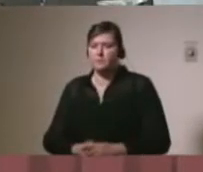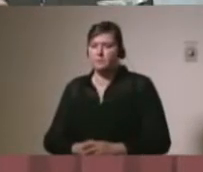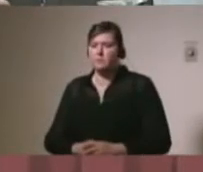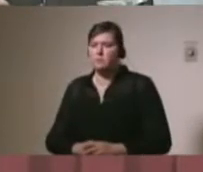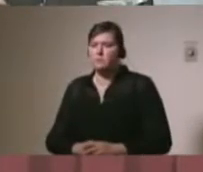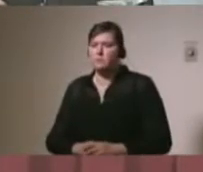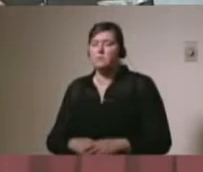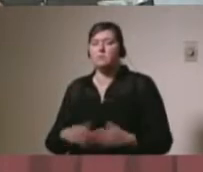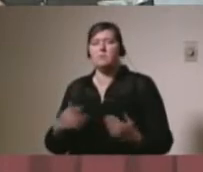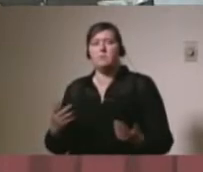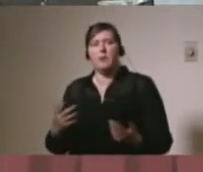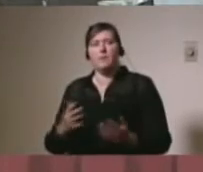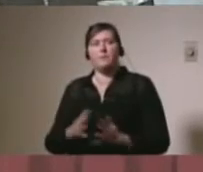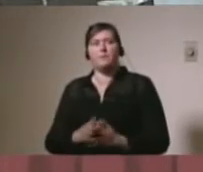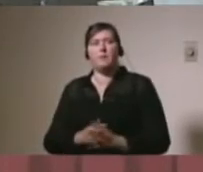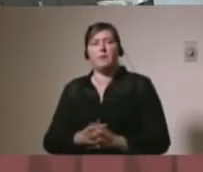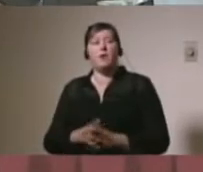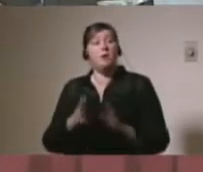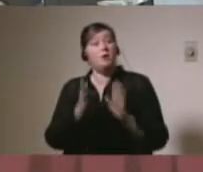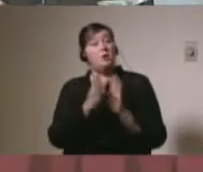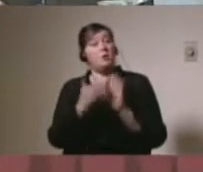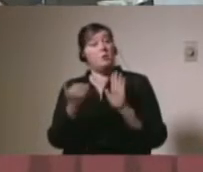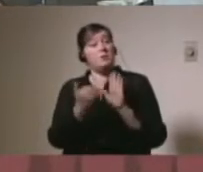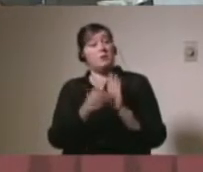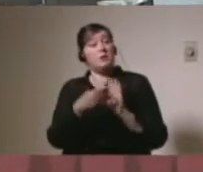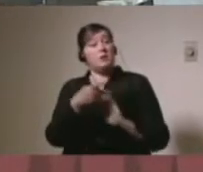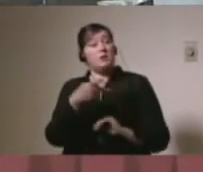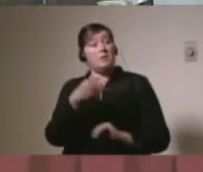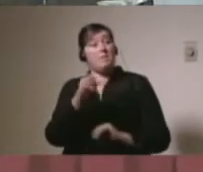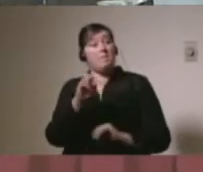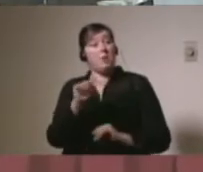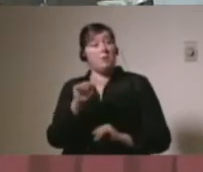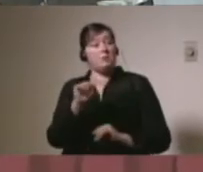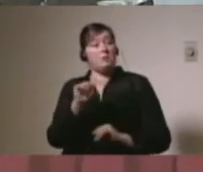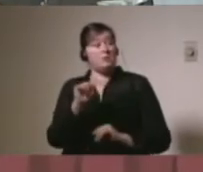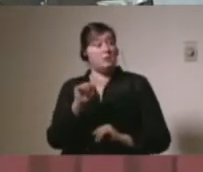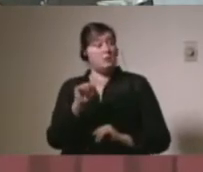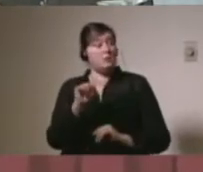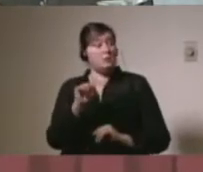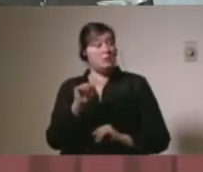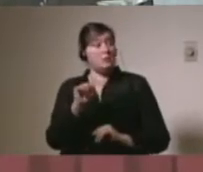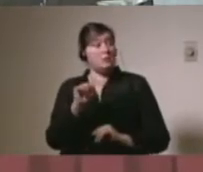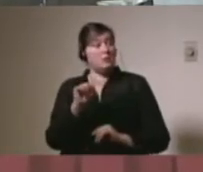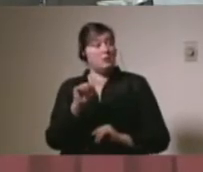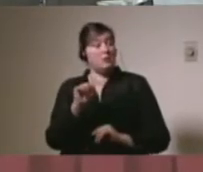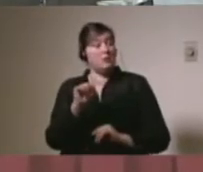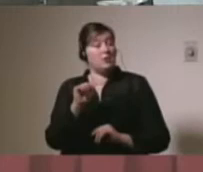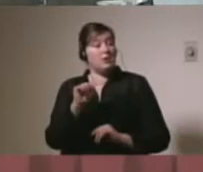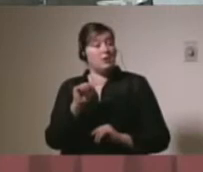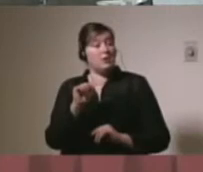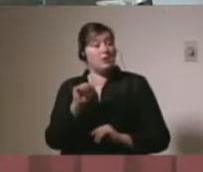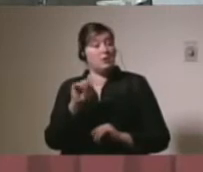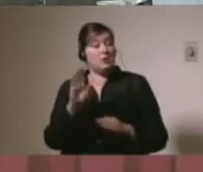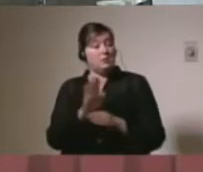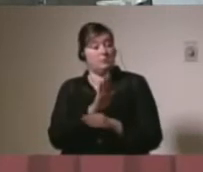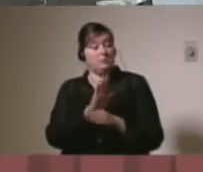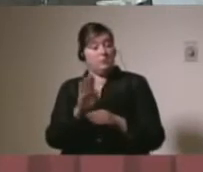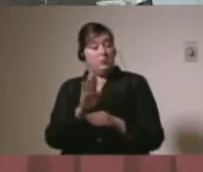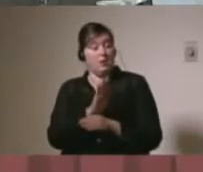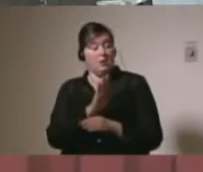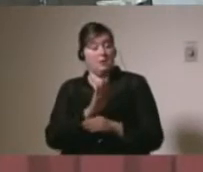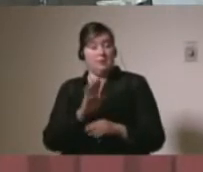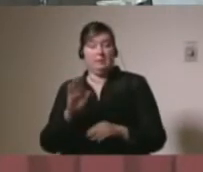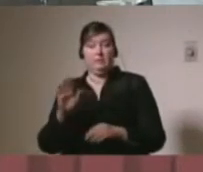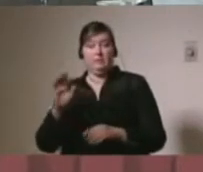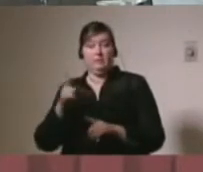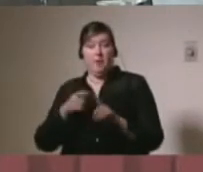Well, the New Zealand Post, and I say that, is the state-owned enterprise. And in it, the principles of the State-Owned Enterprise